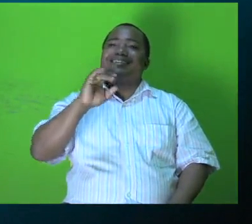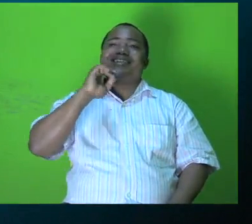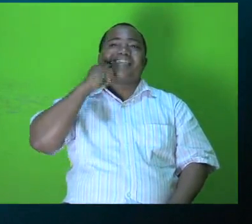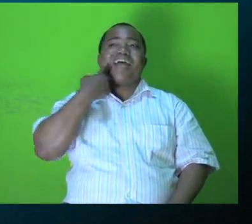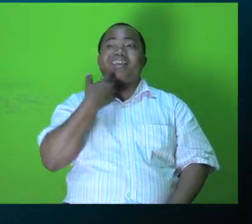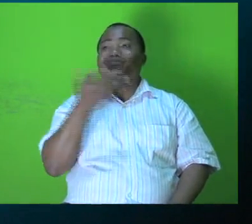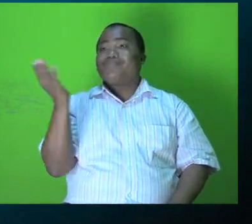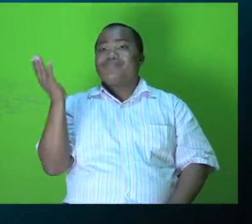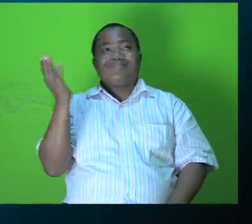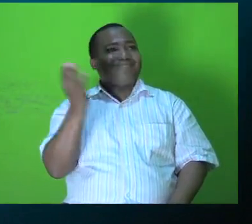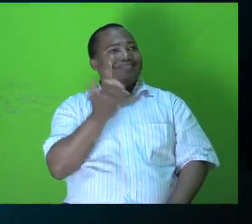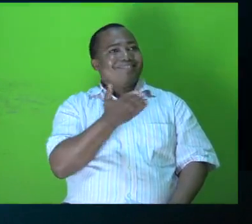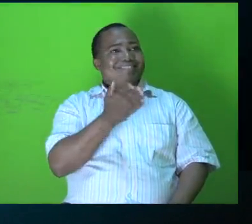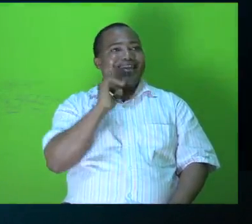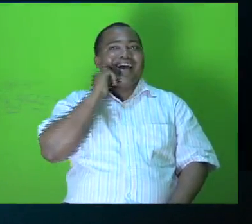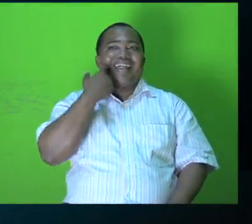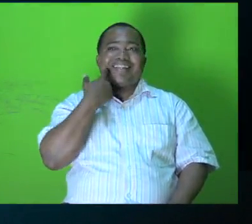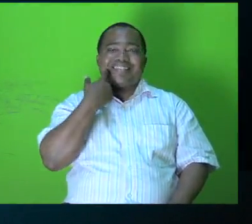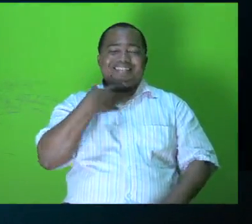Try.